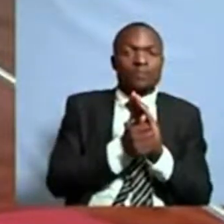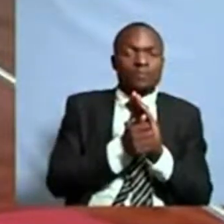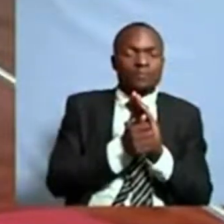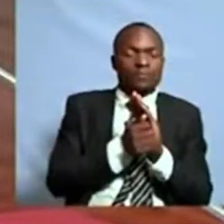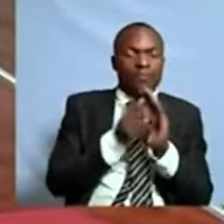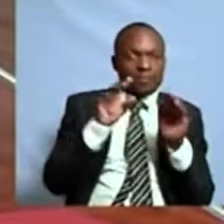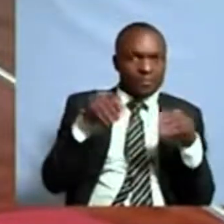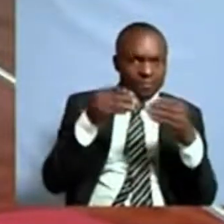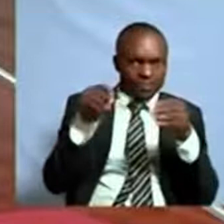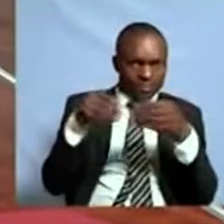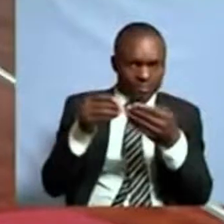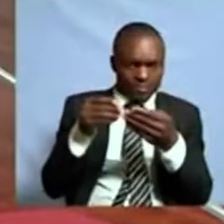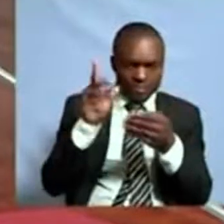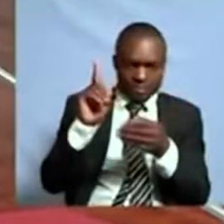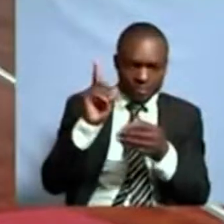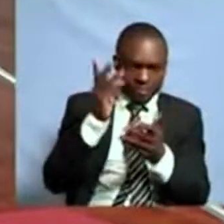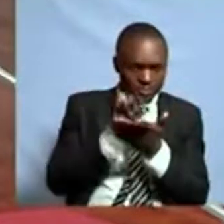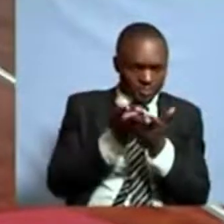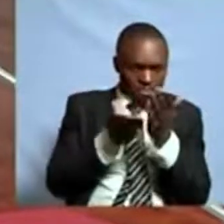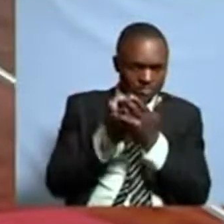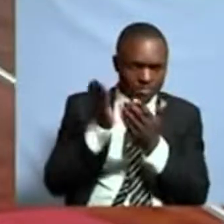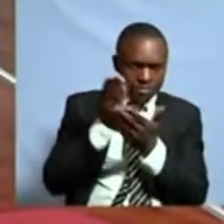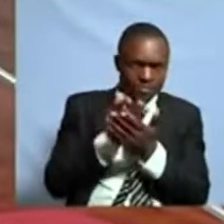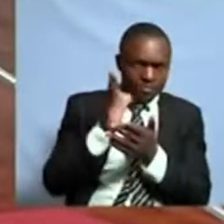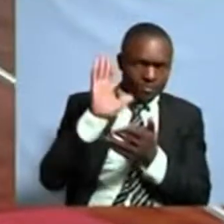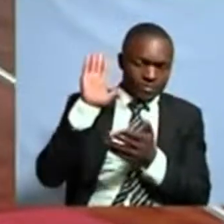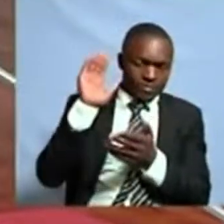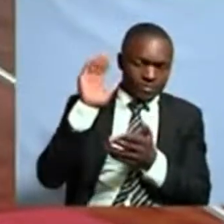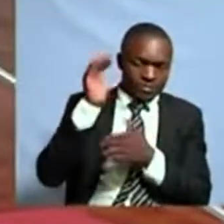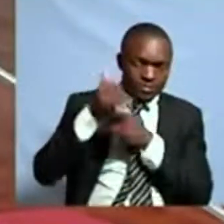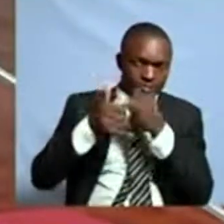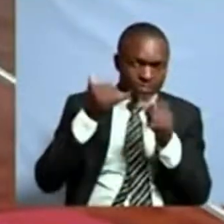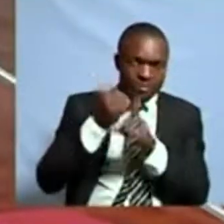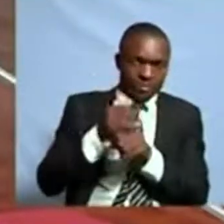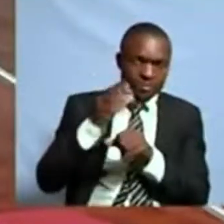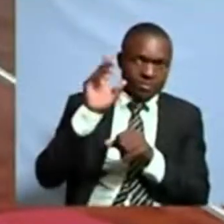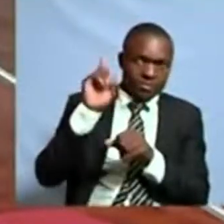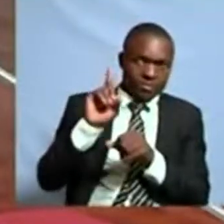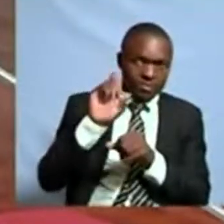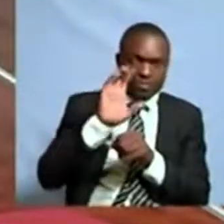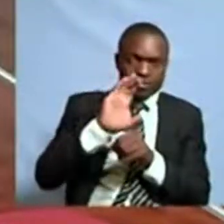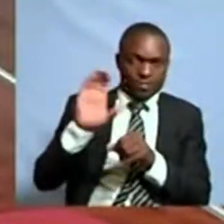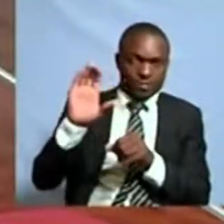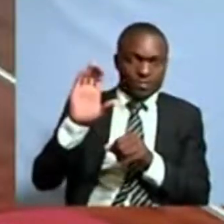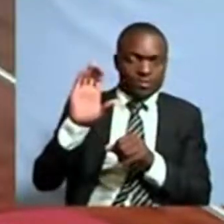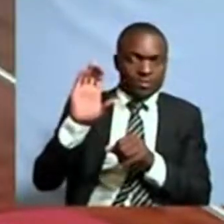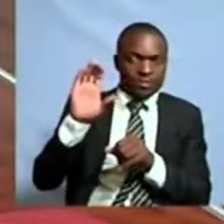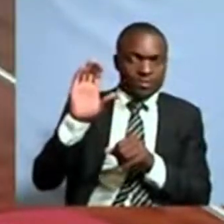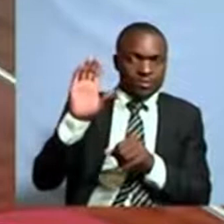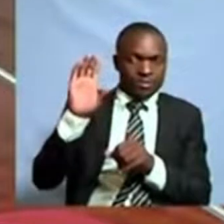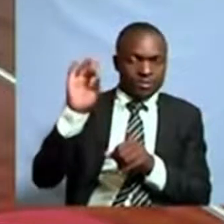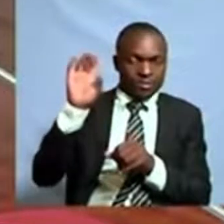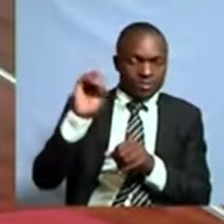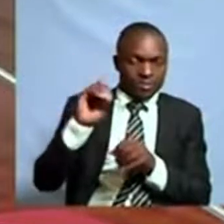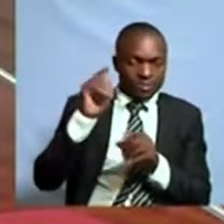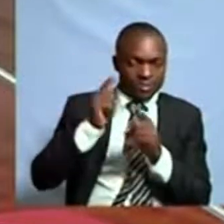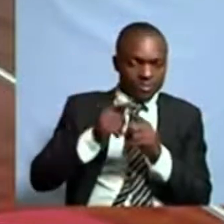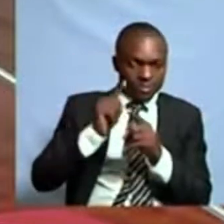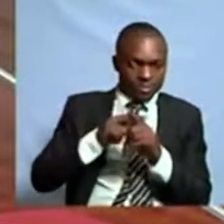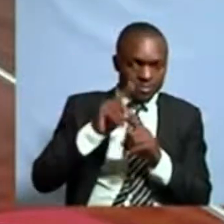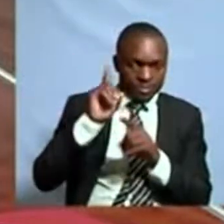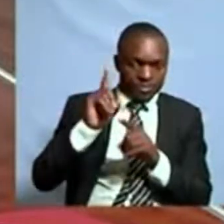that when one has contributed for 15 years, which is 180 months, one qualifies for a